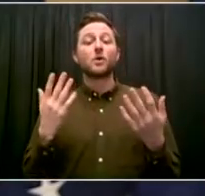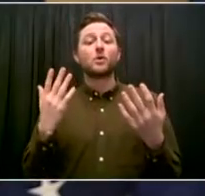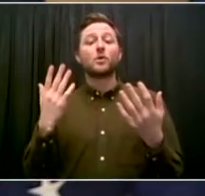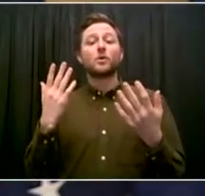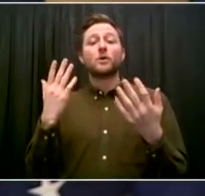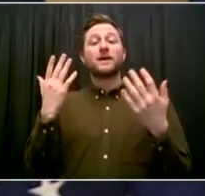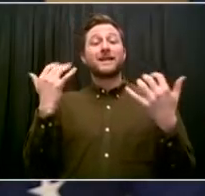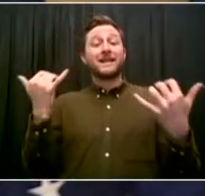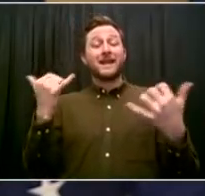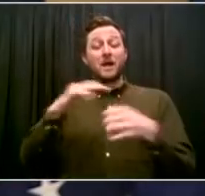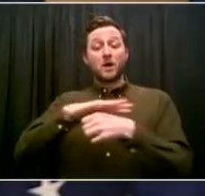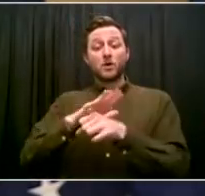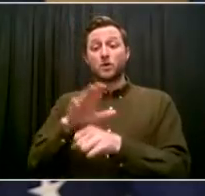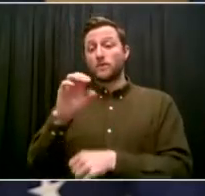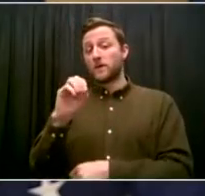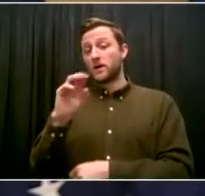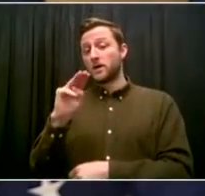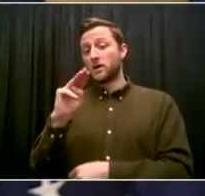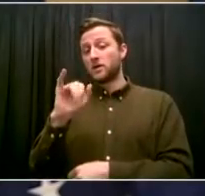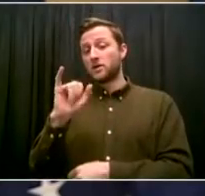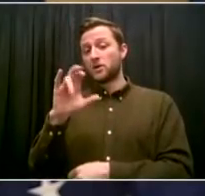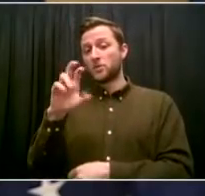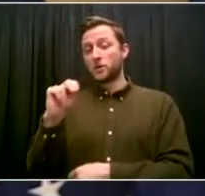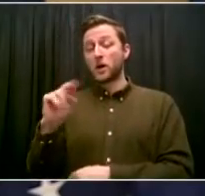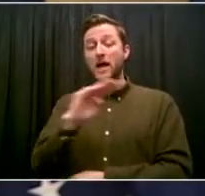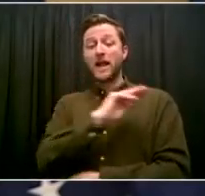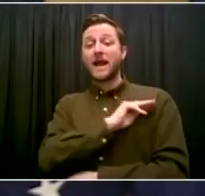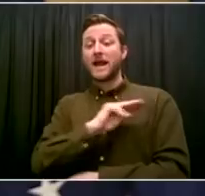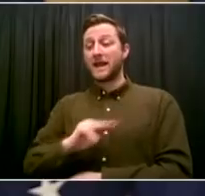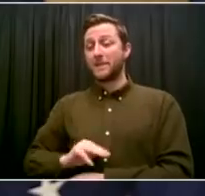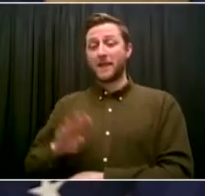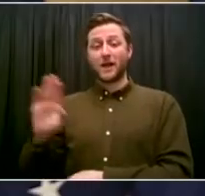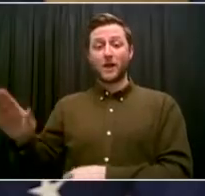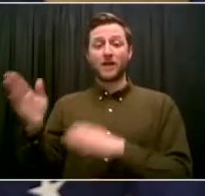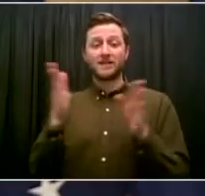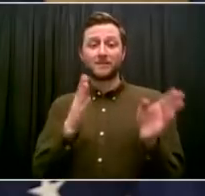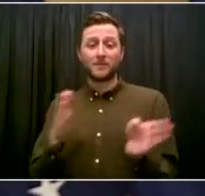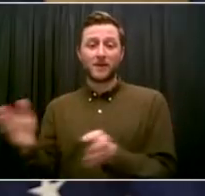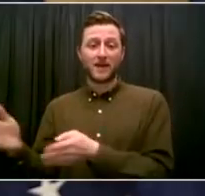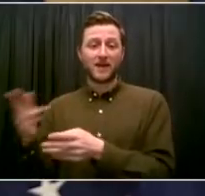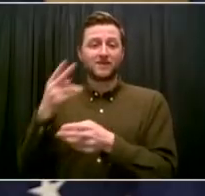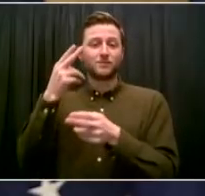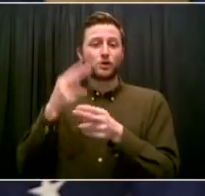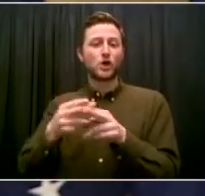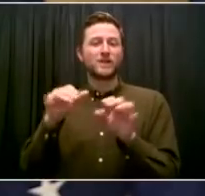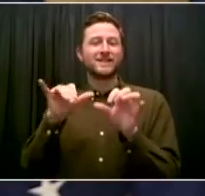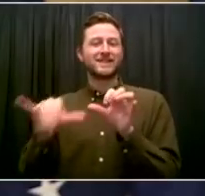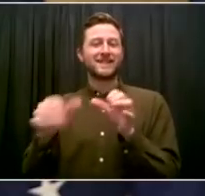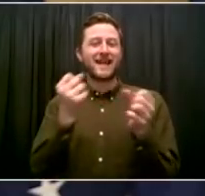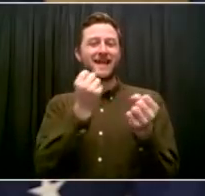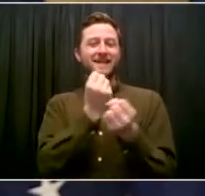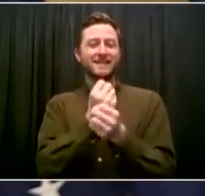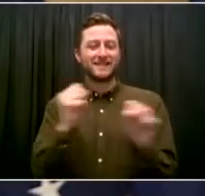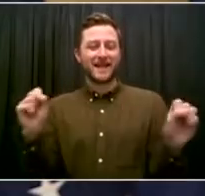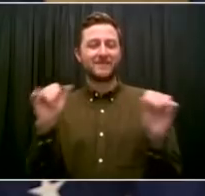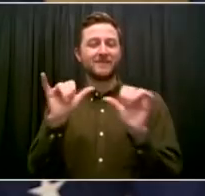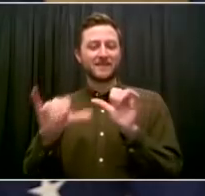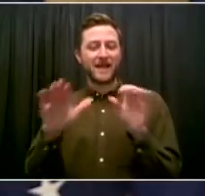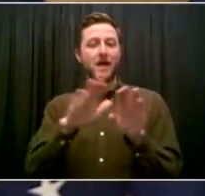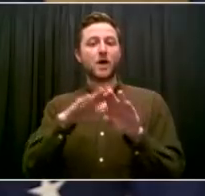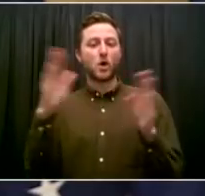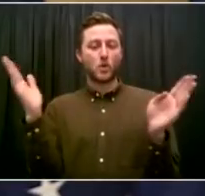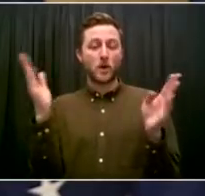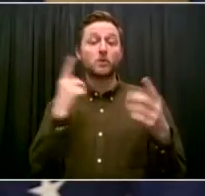Omicron. And beyond schools, since January 1st, we've distributed nearly 1 million masks